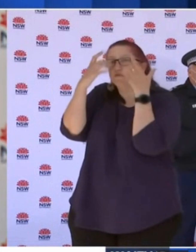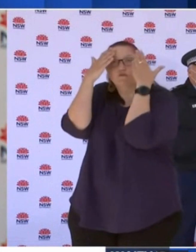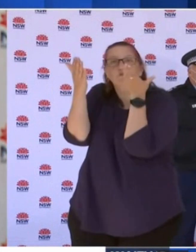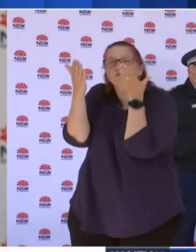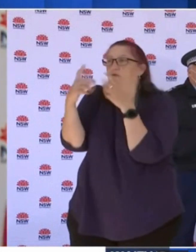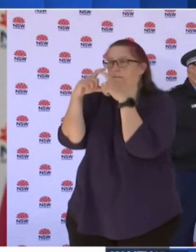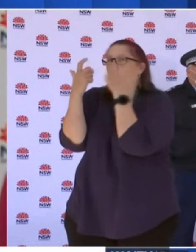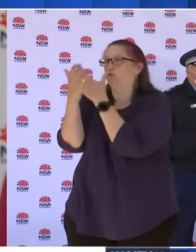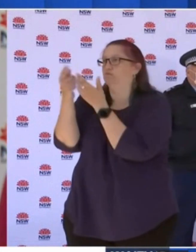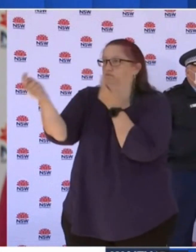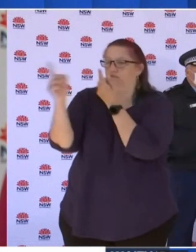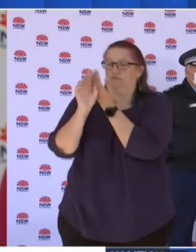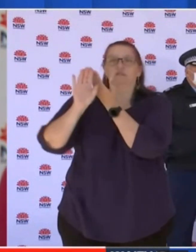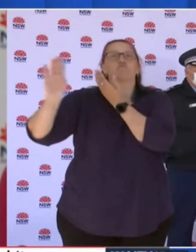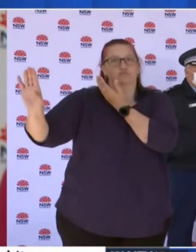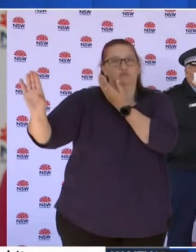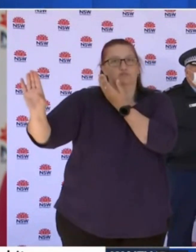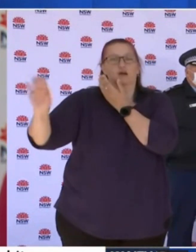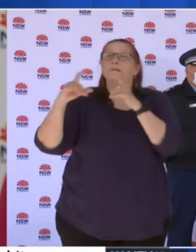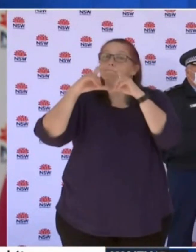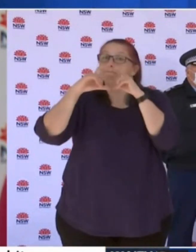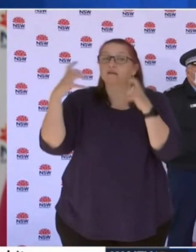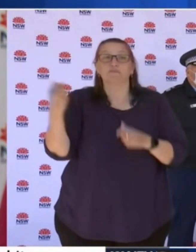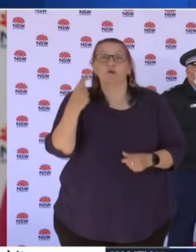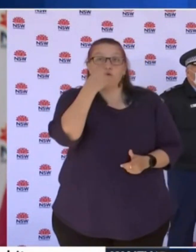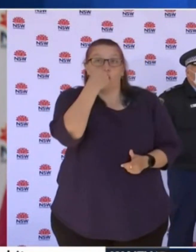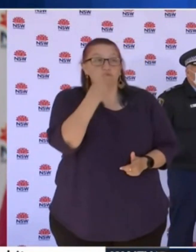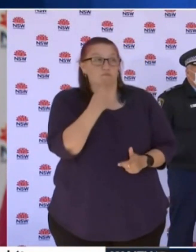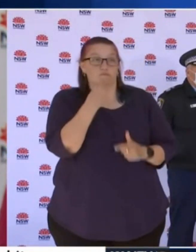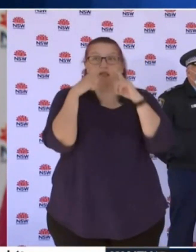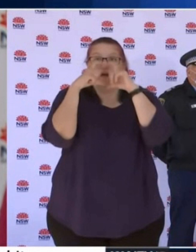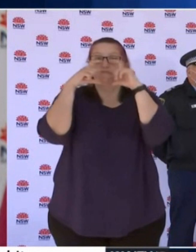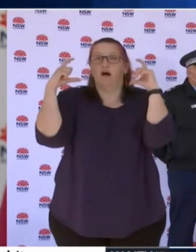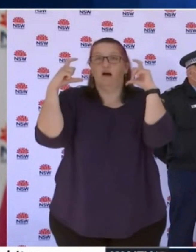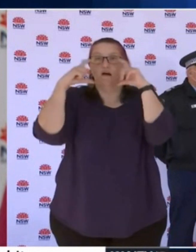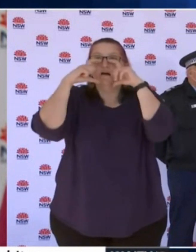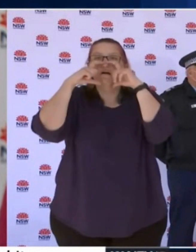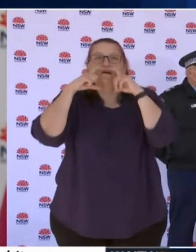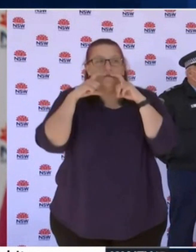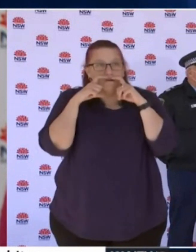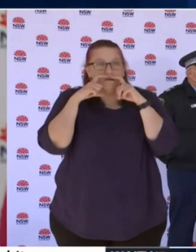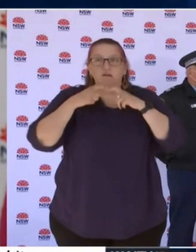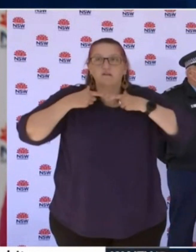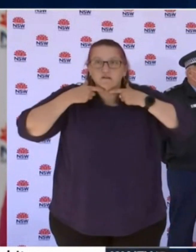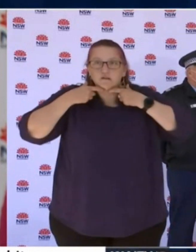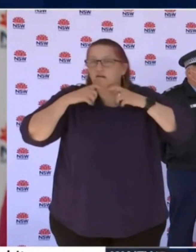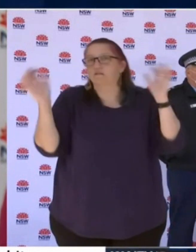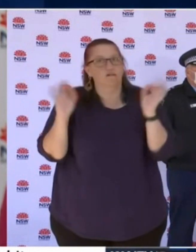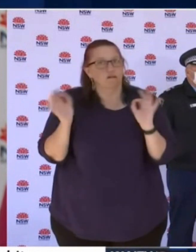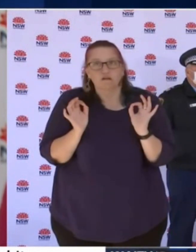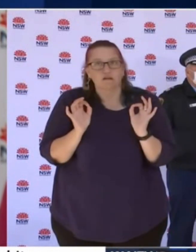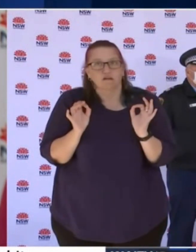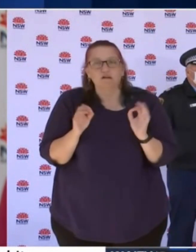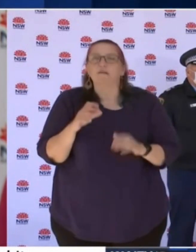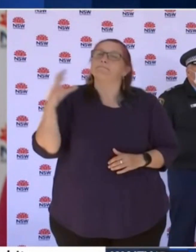mouth. And also please keep your distance. We need to use all strategies to make sure we don't have any